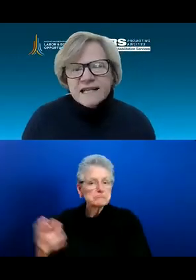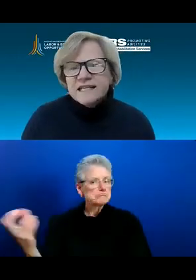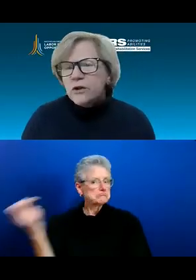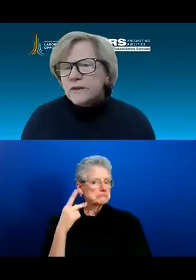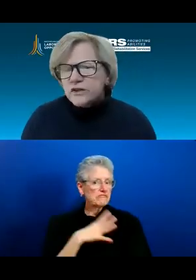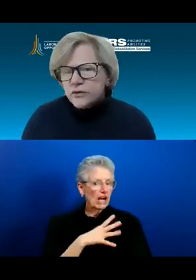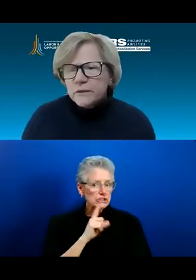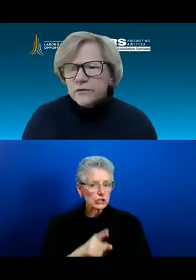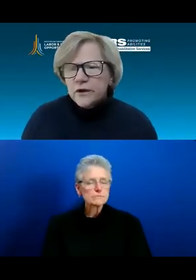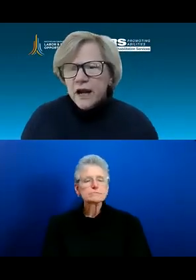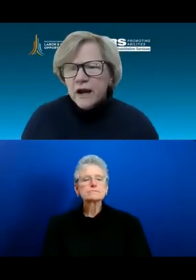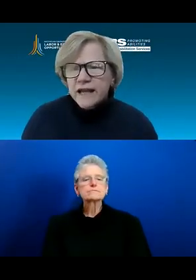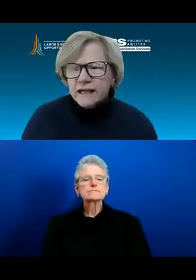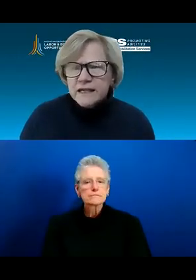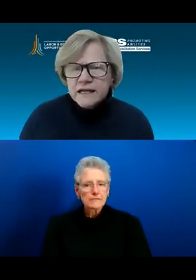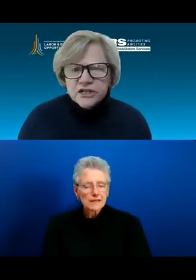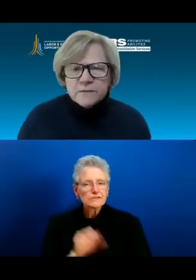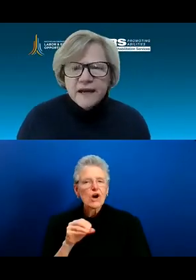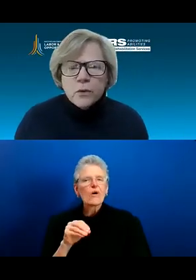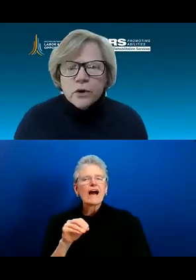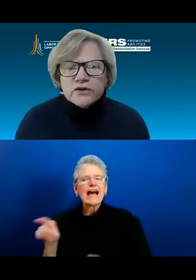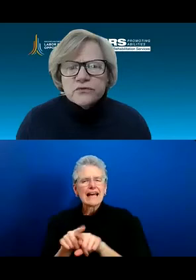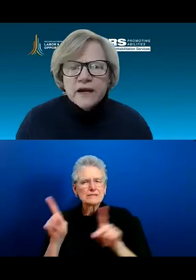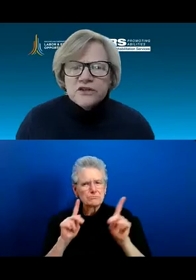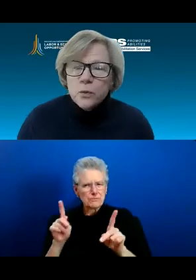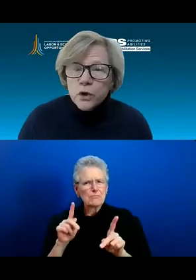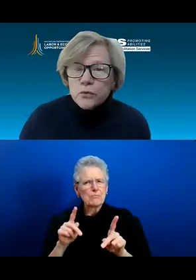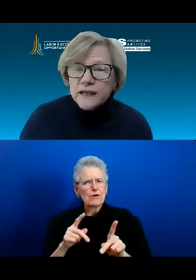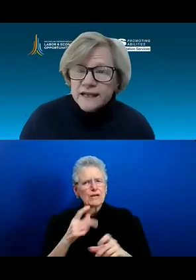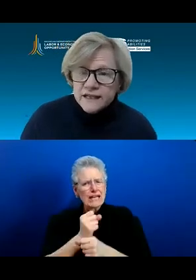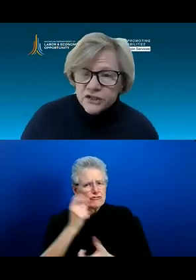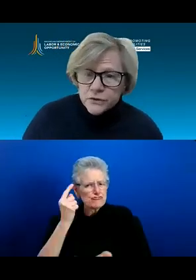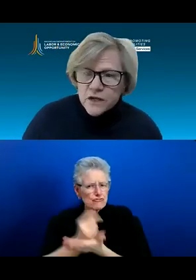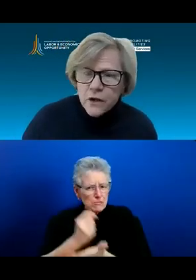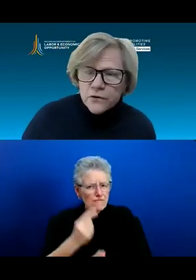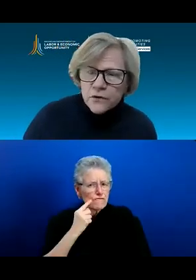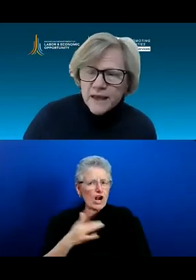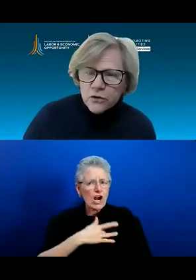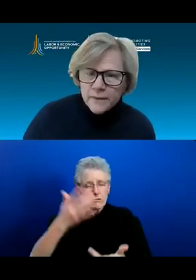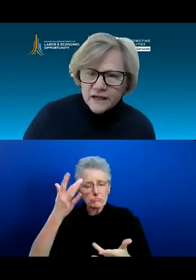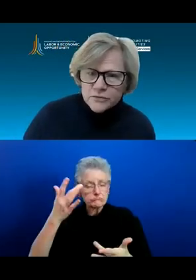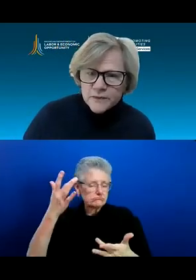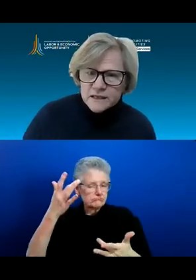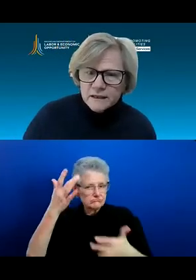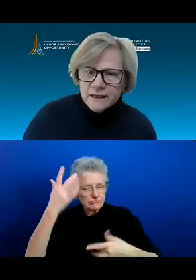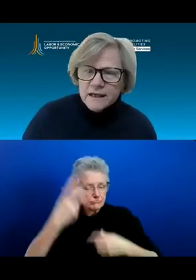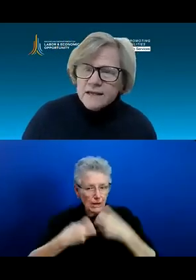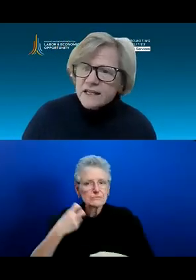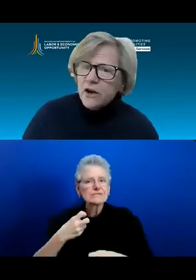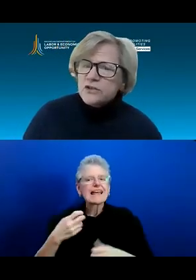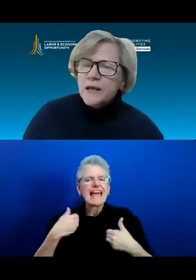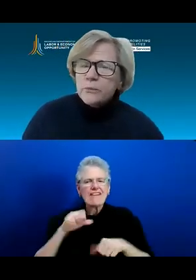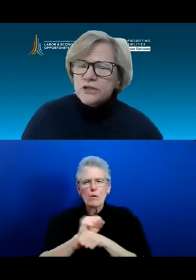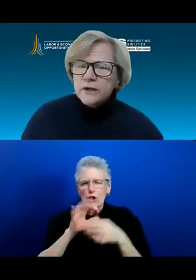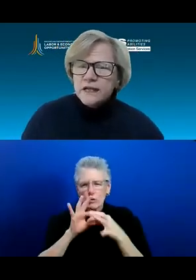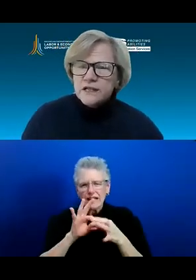As they deal with the treatment for their cardiac conditions, many workers run into work-related issues for their medical management. These can